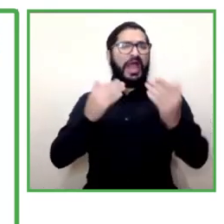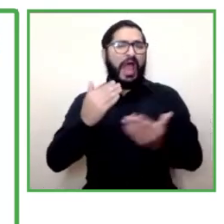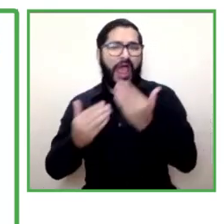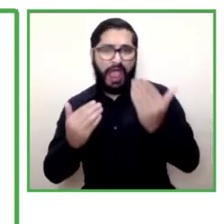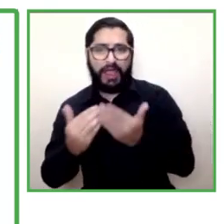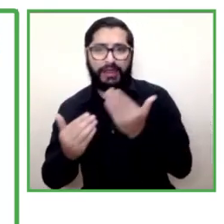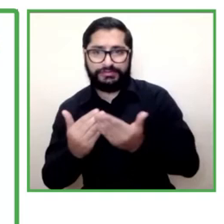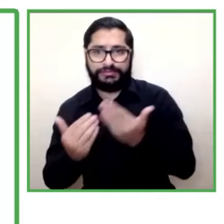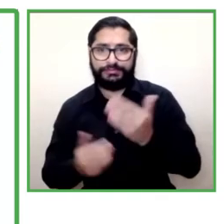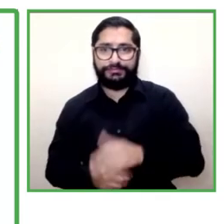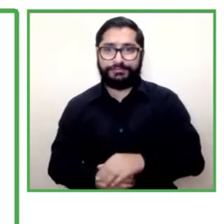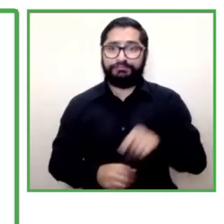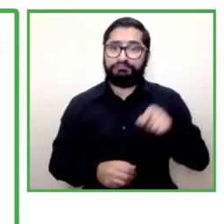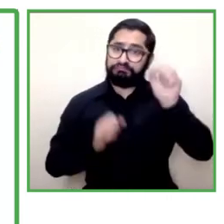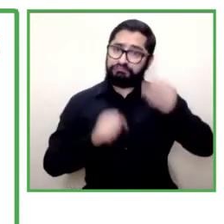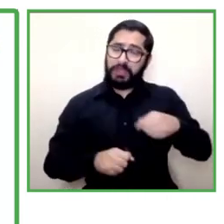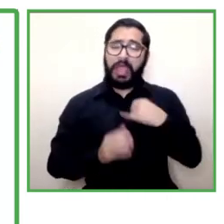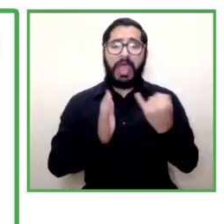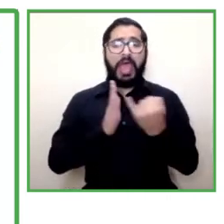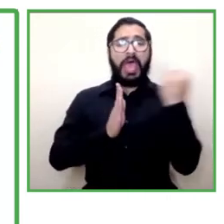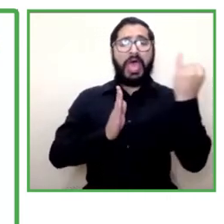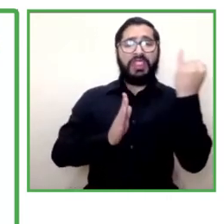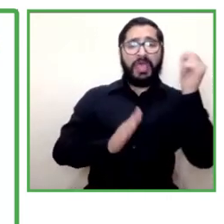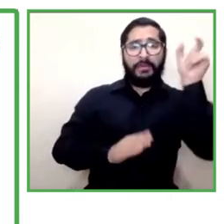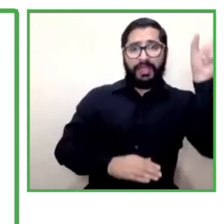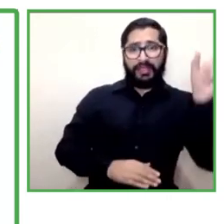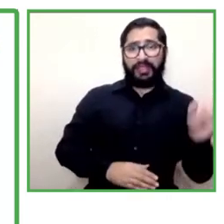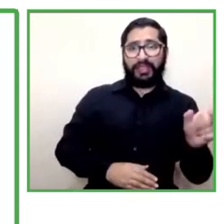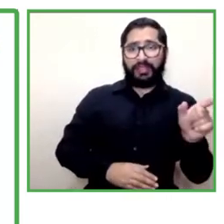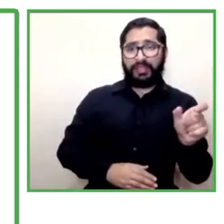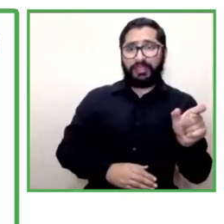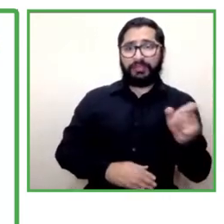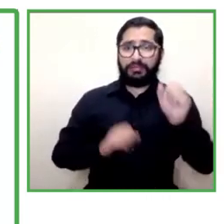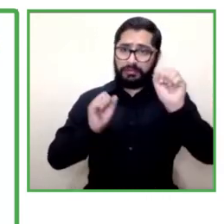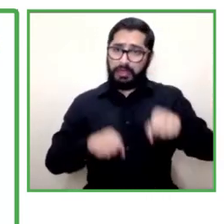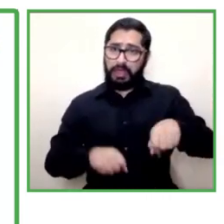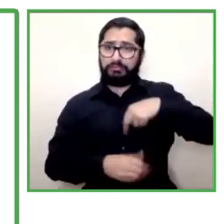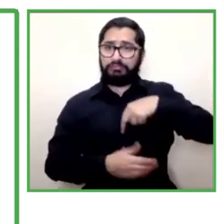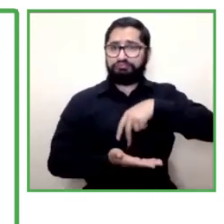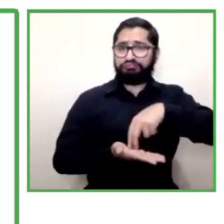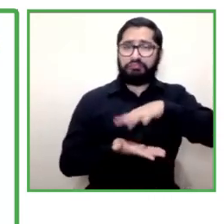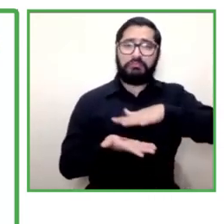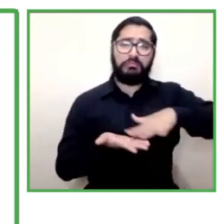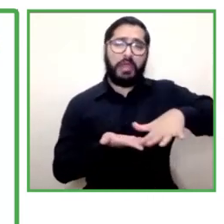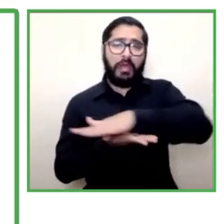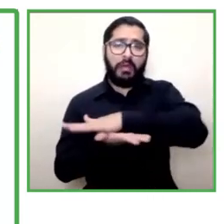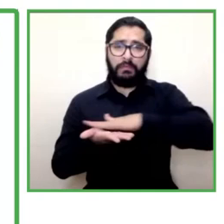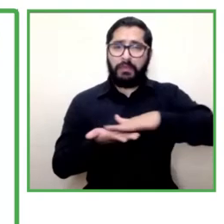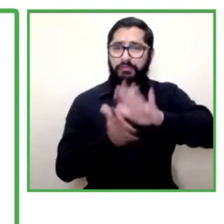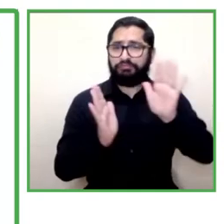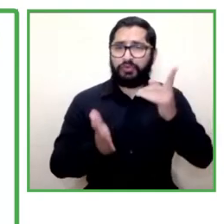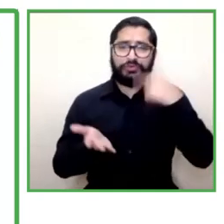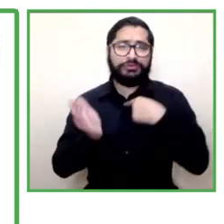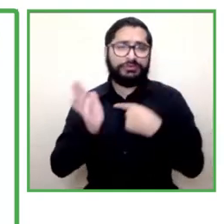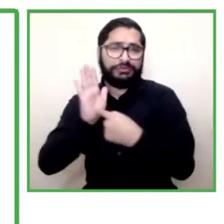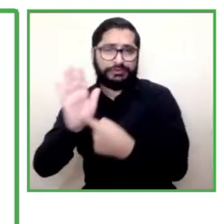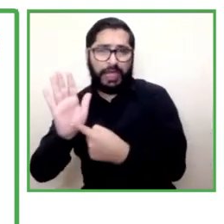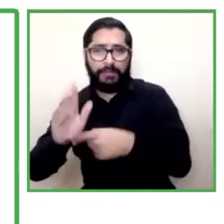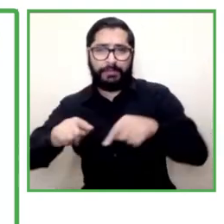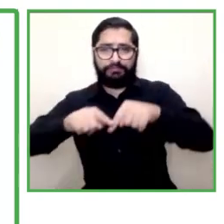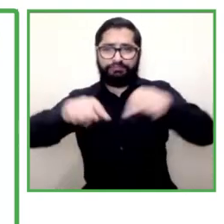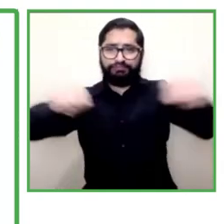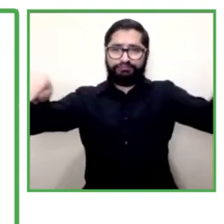by a store, like Zara is on your right-hand side, and they sell fashion at floor level one. They can get turn-by-turn